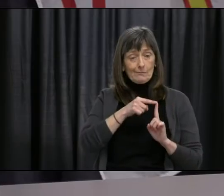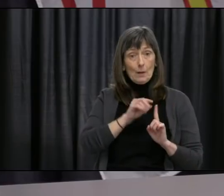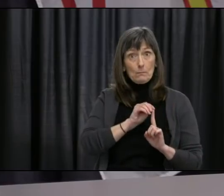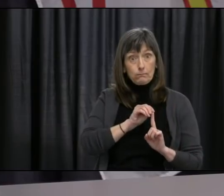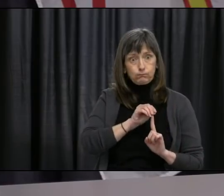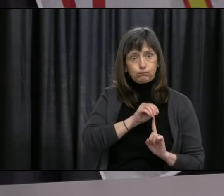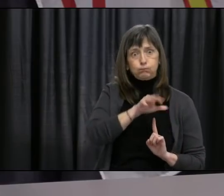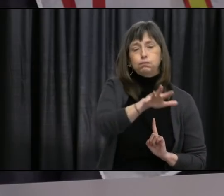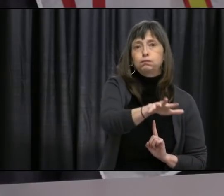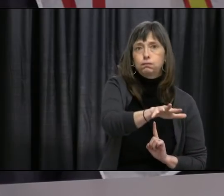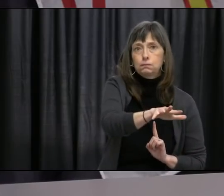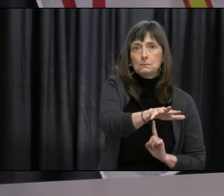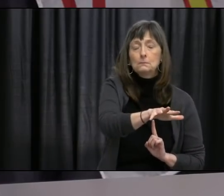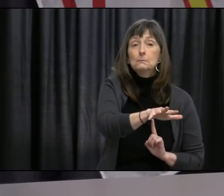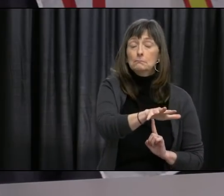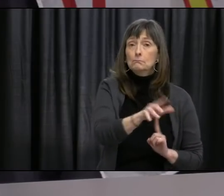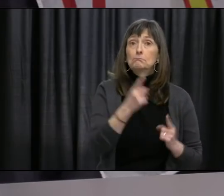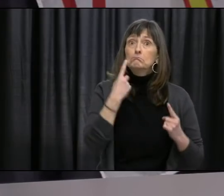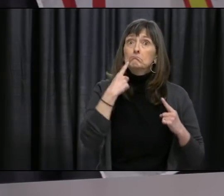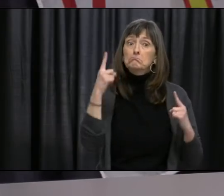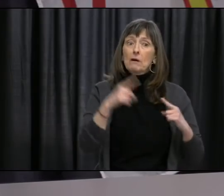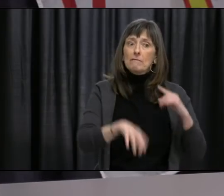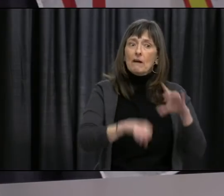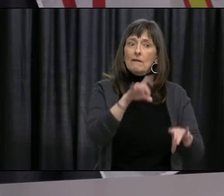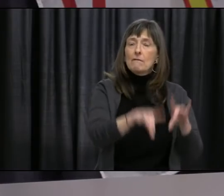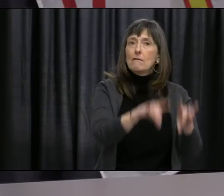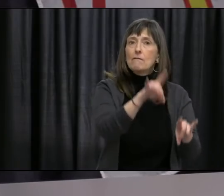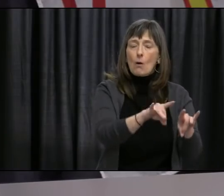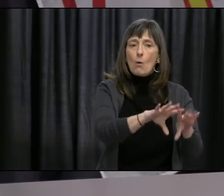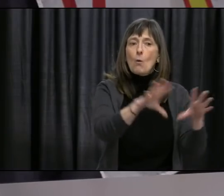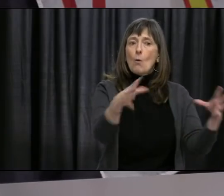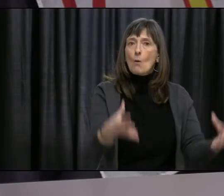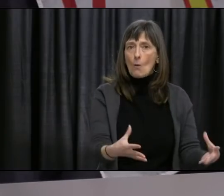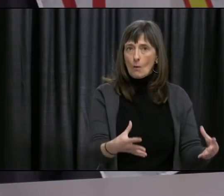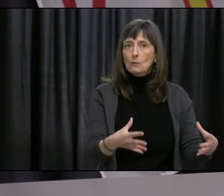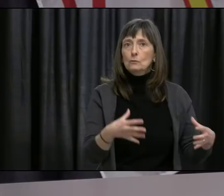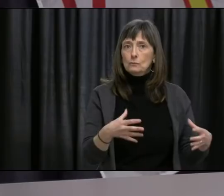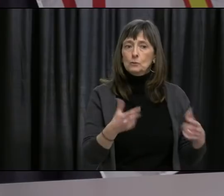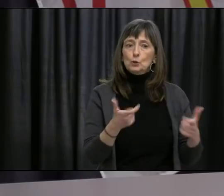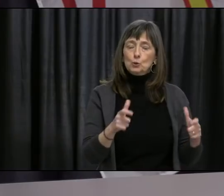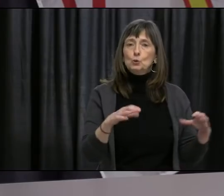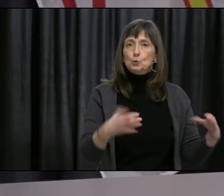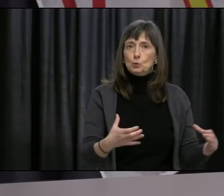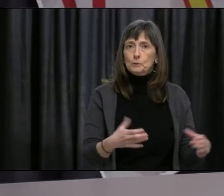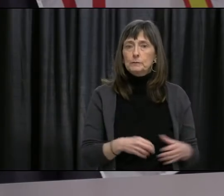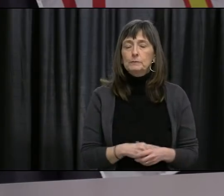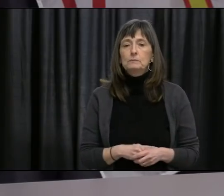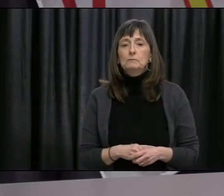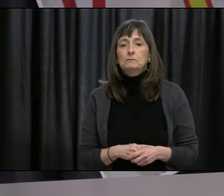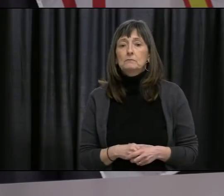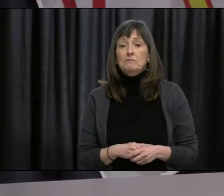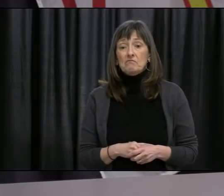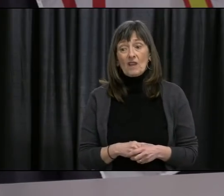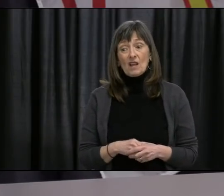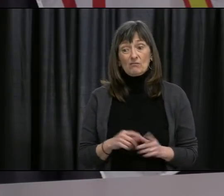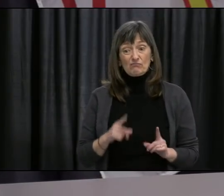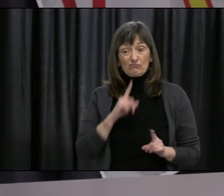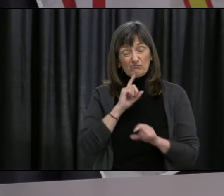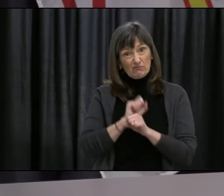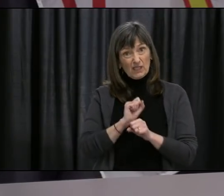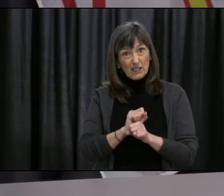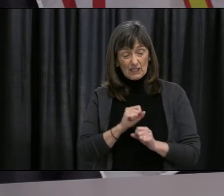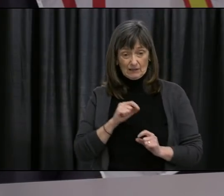were quite successful in doing contact tracing with that. And in fact, one of the reasons, probably the most important